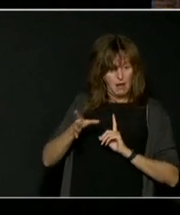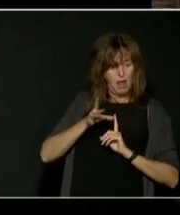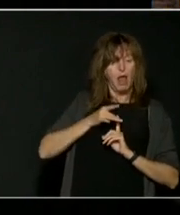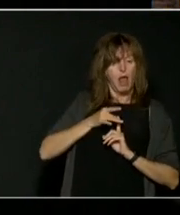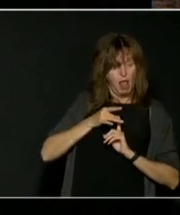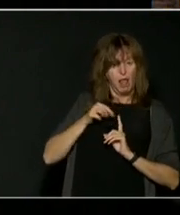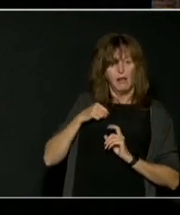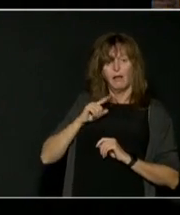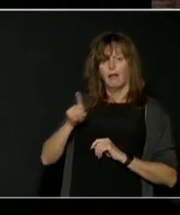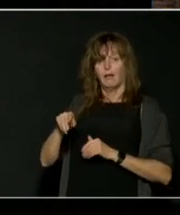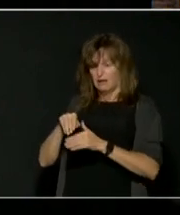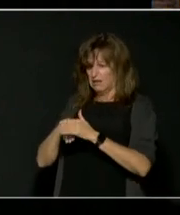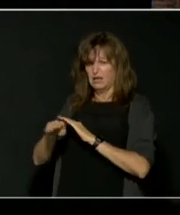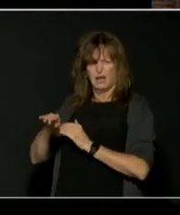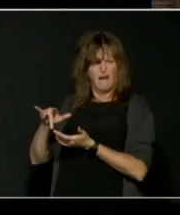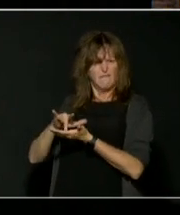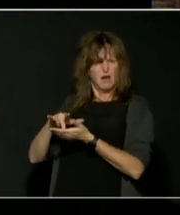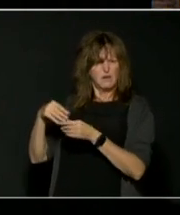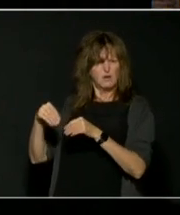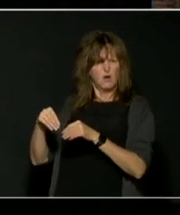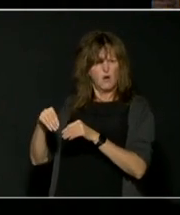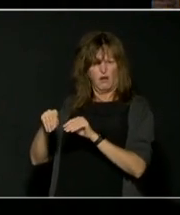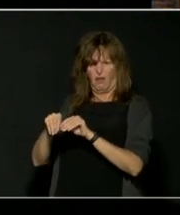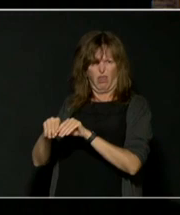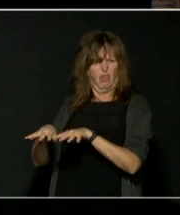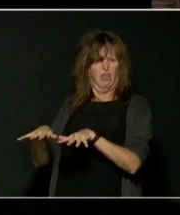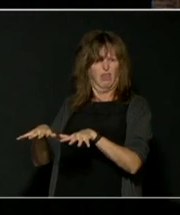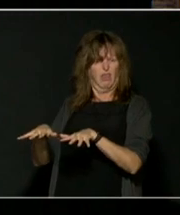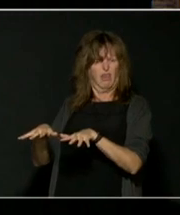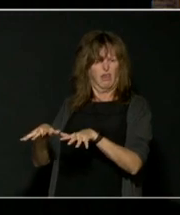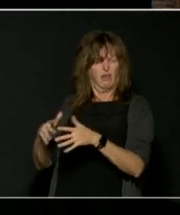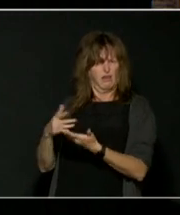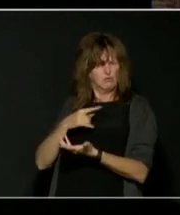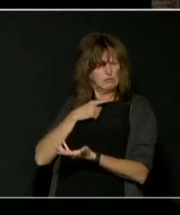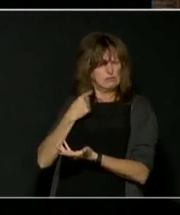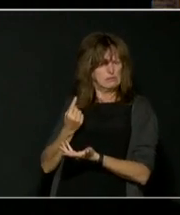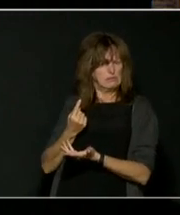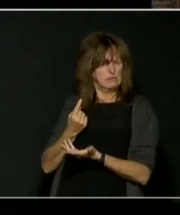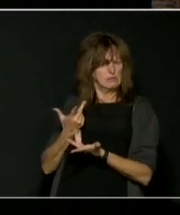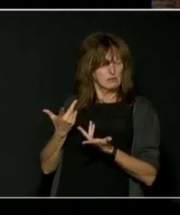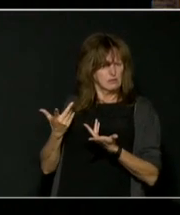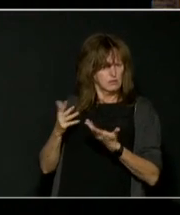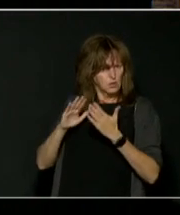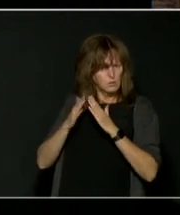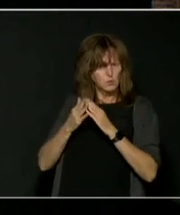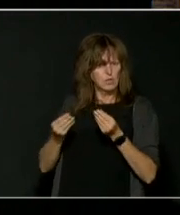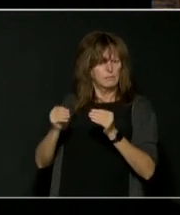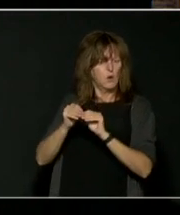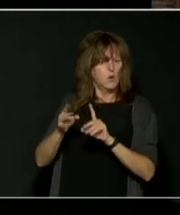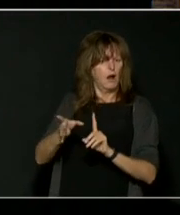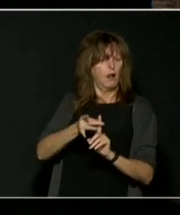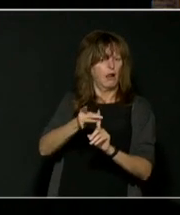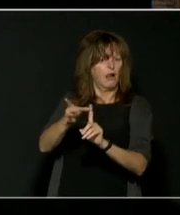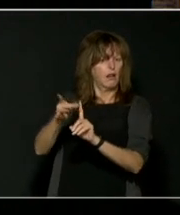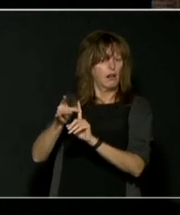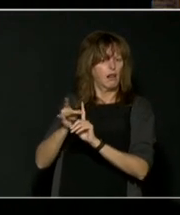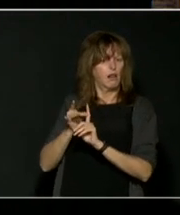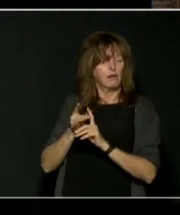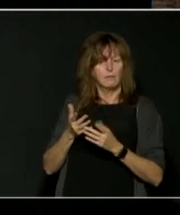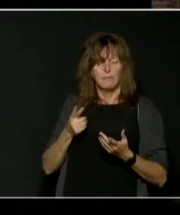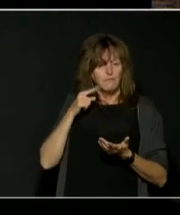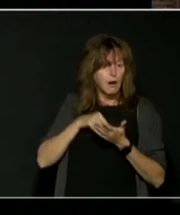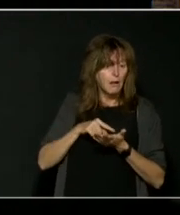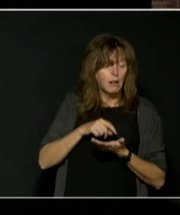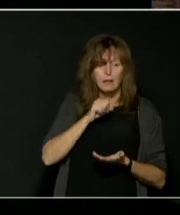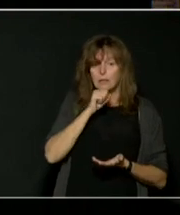to pharmacies. Does it pose a risk for community transmission? And so should seniors and at-risk